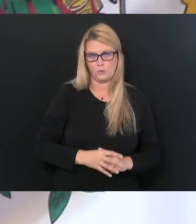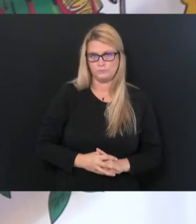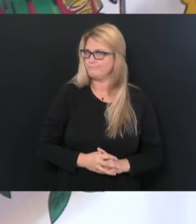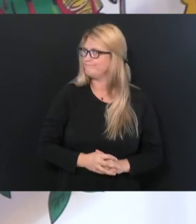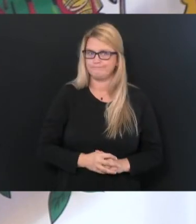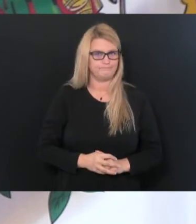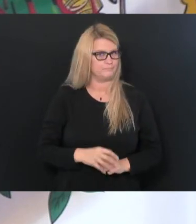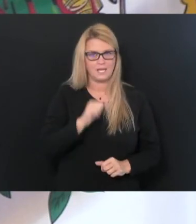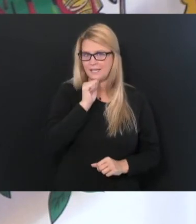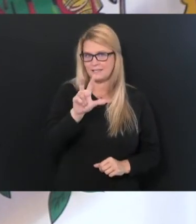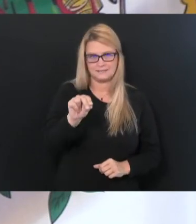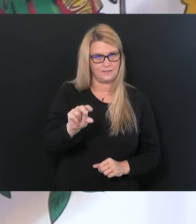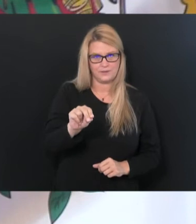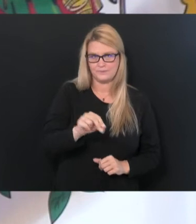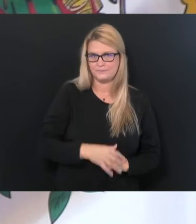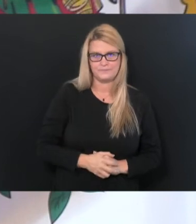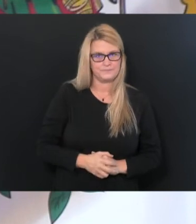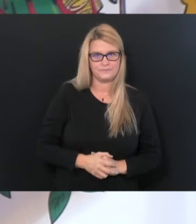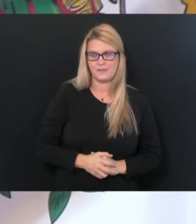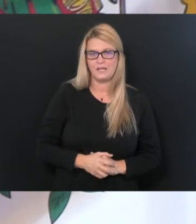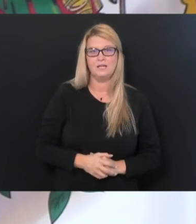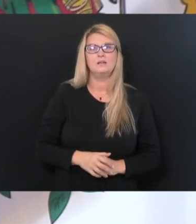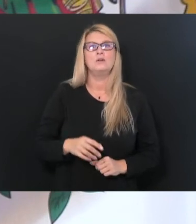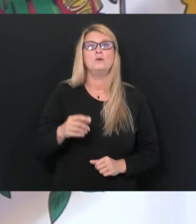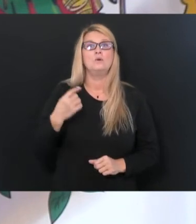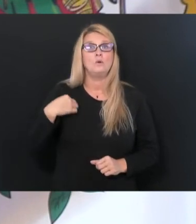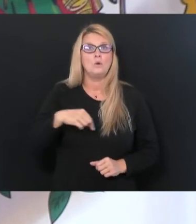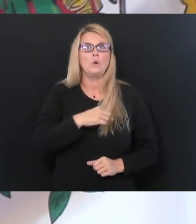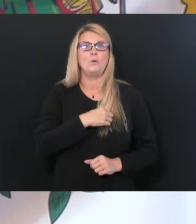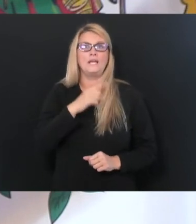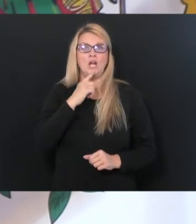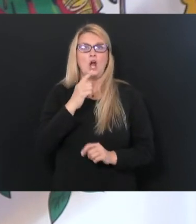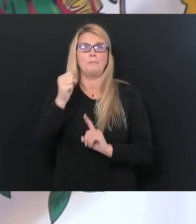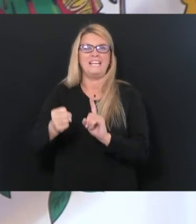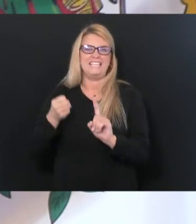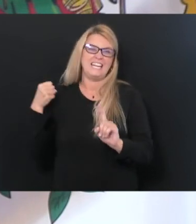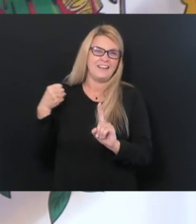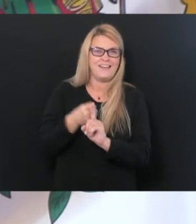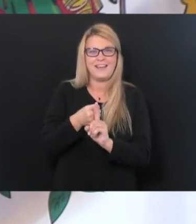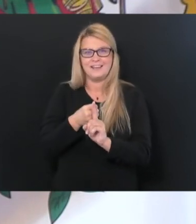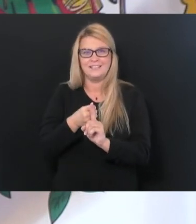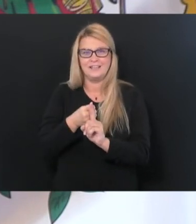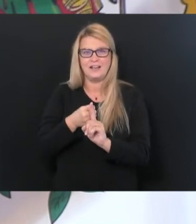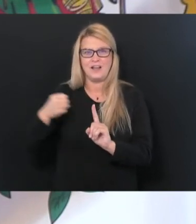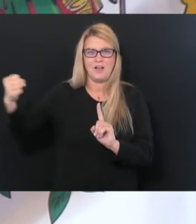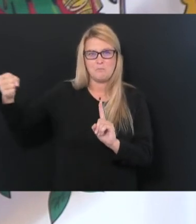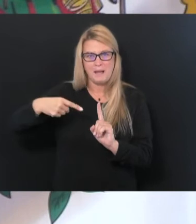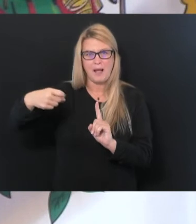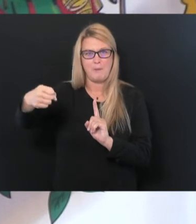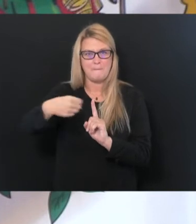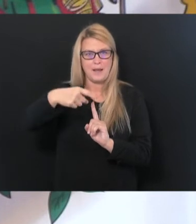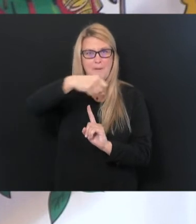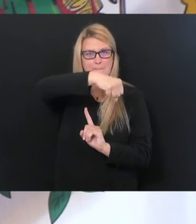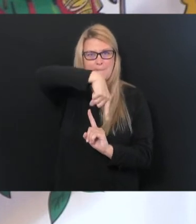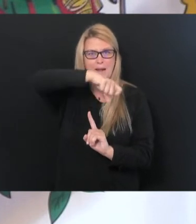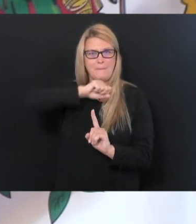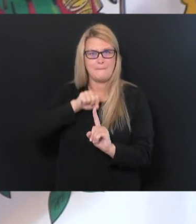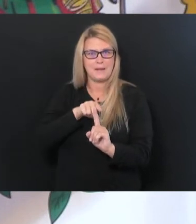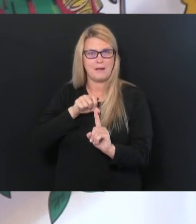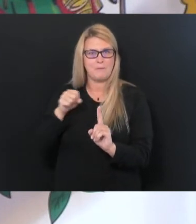solve everything. This absolutely is coming at us in every direction. The testing is